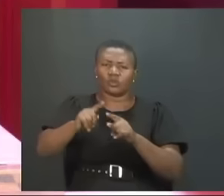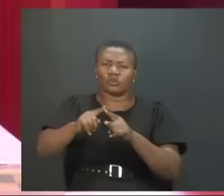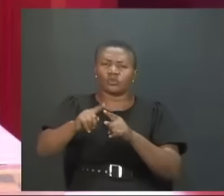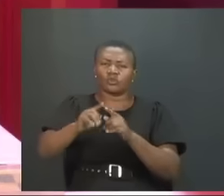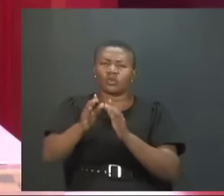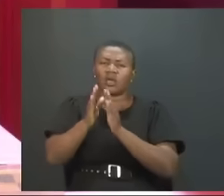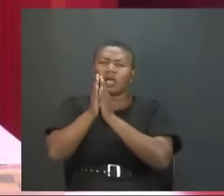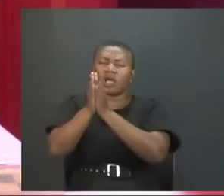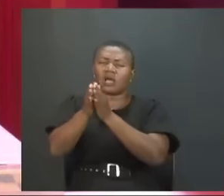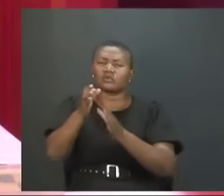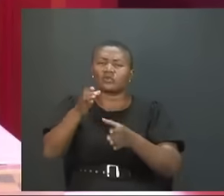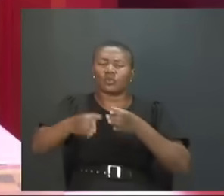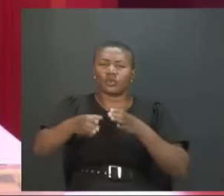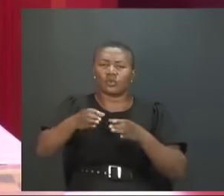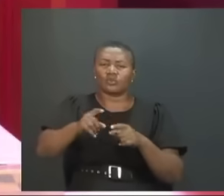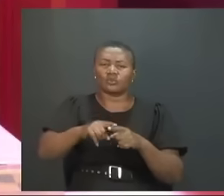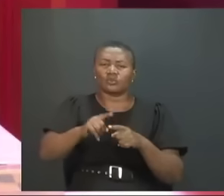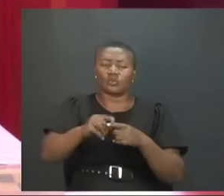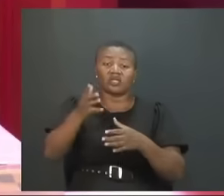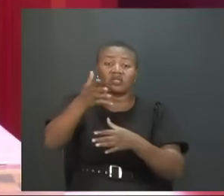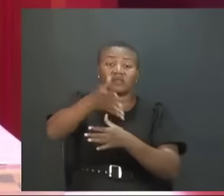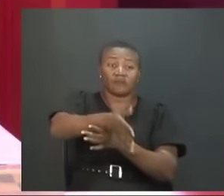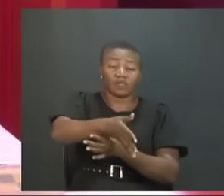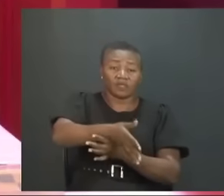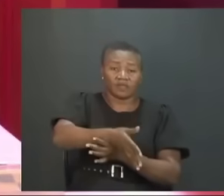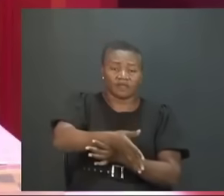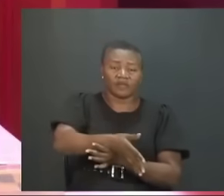and determine that